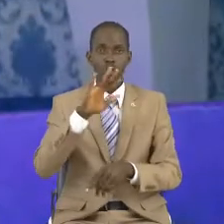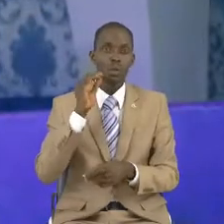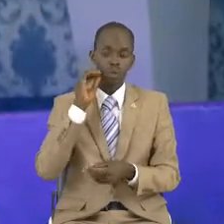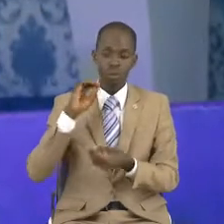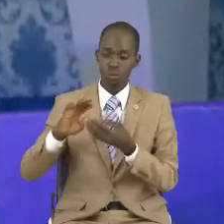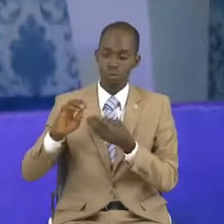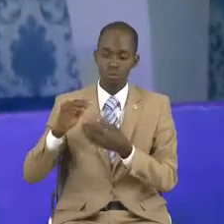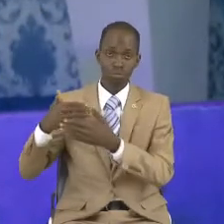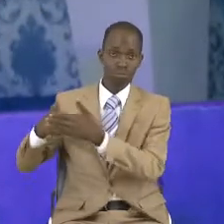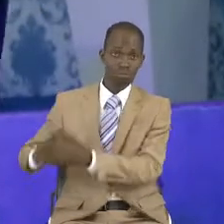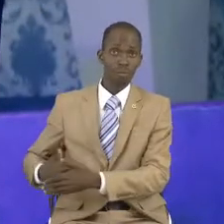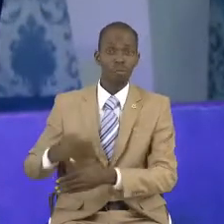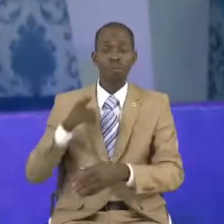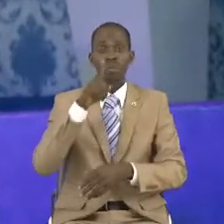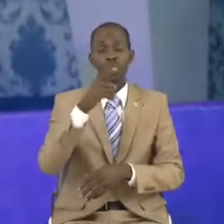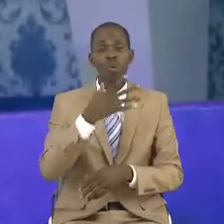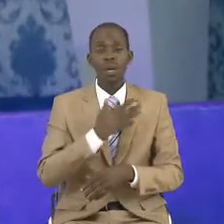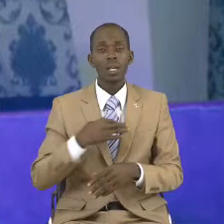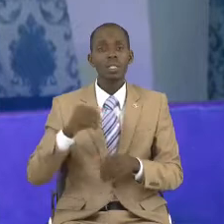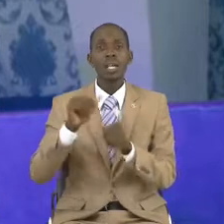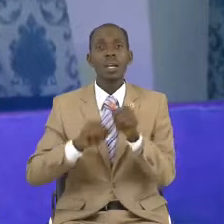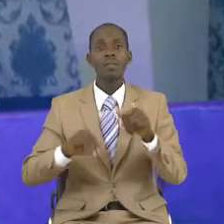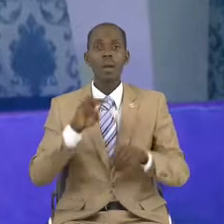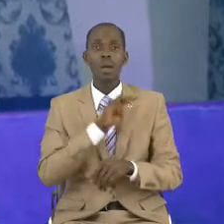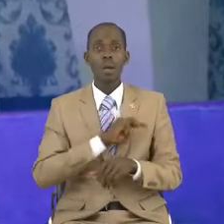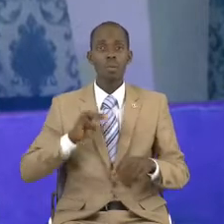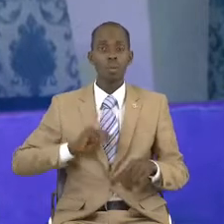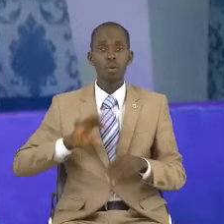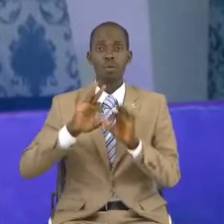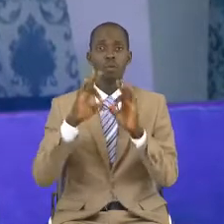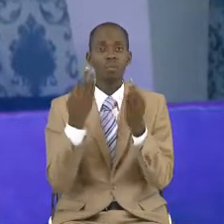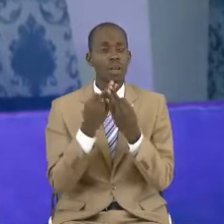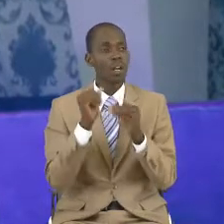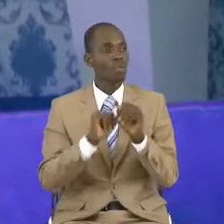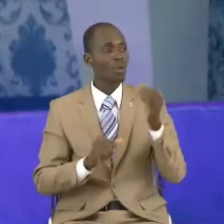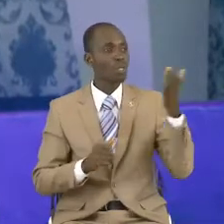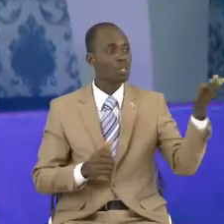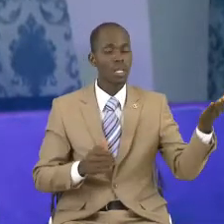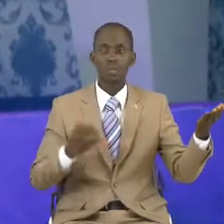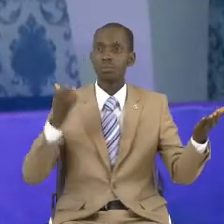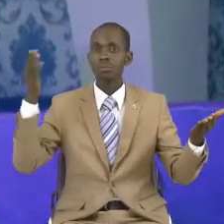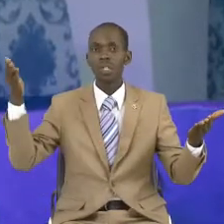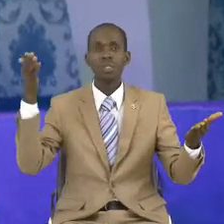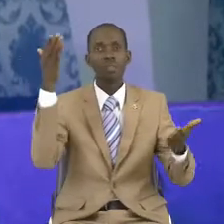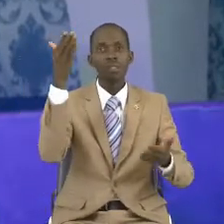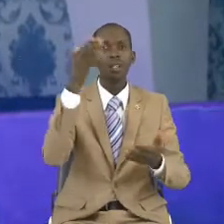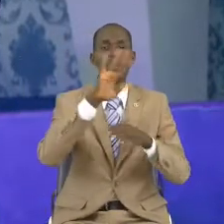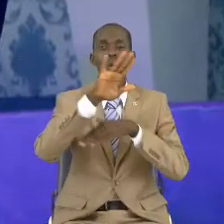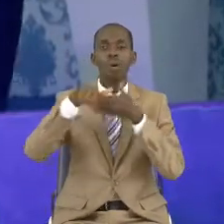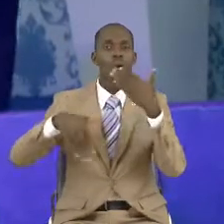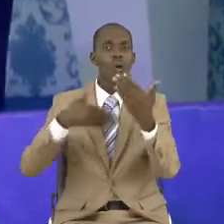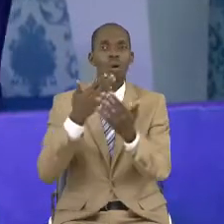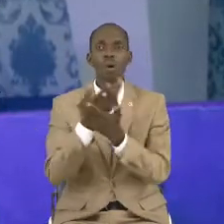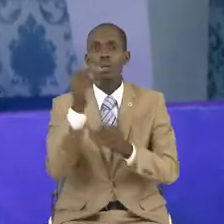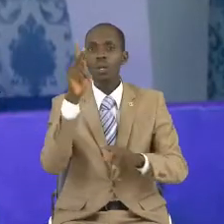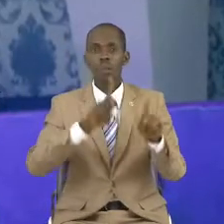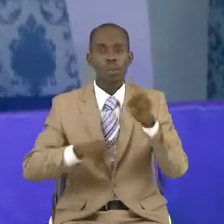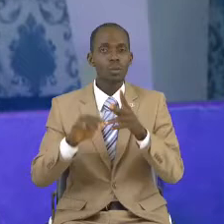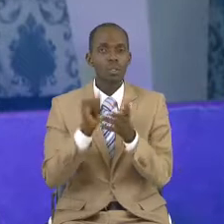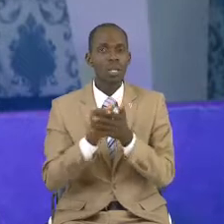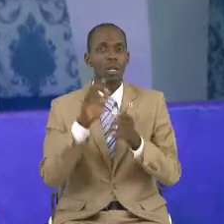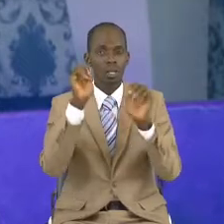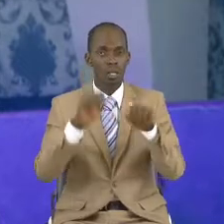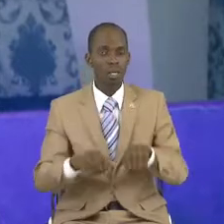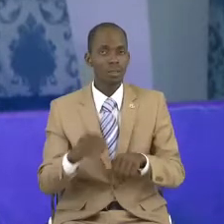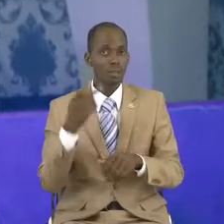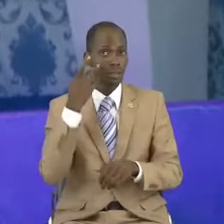member of your family everyone here everyone there all the people that are hearing my voice now